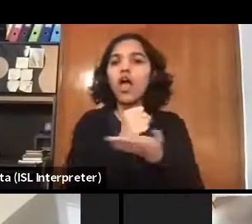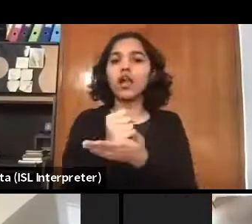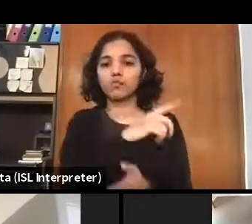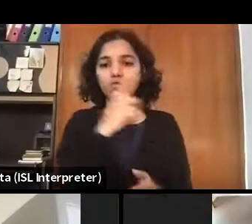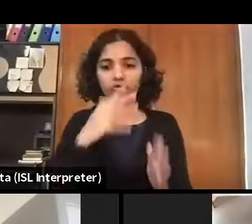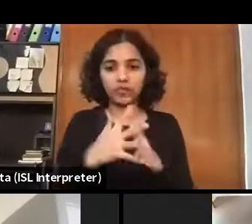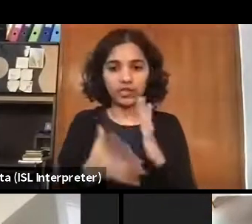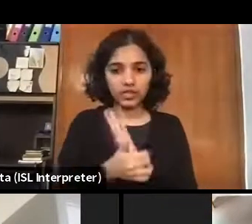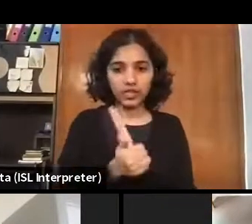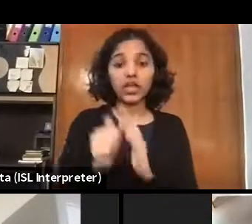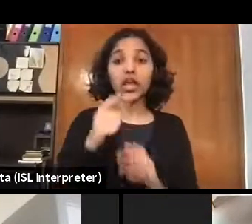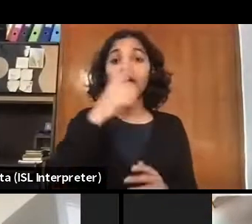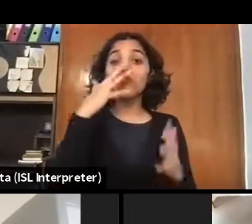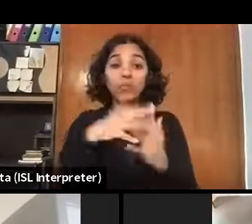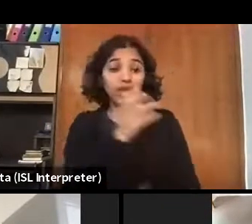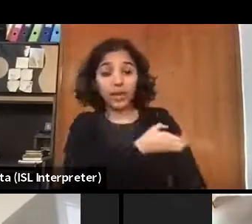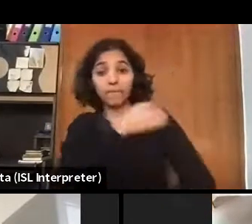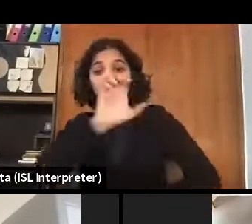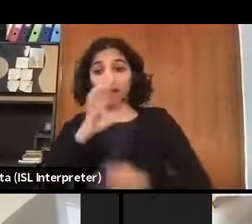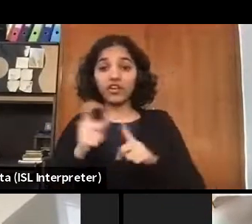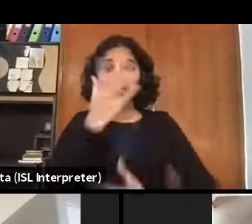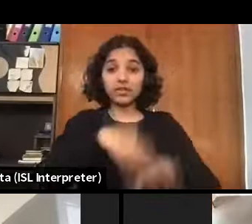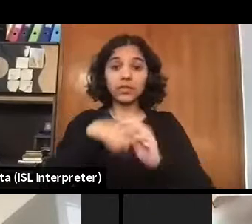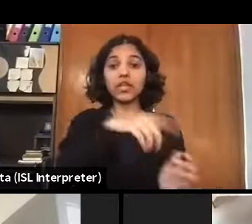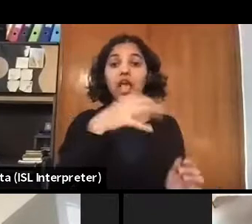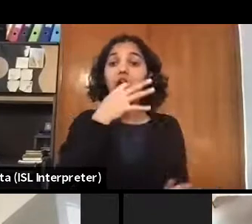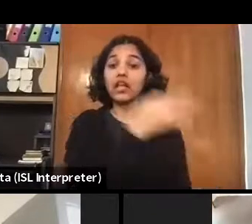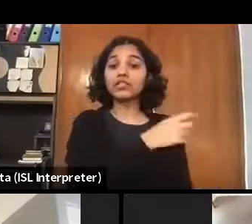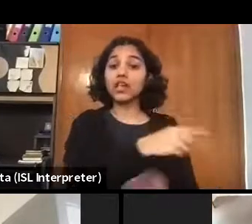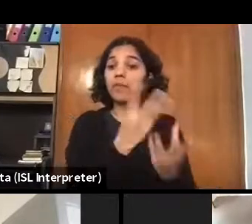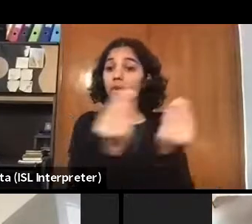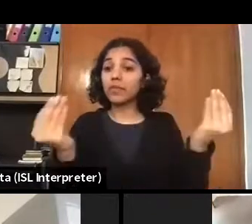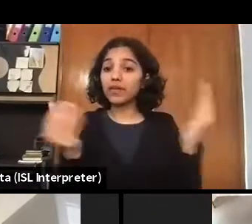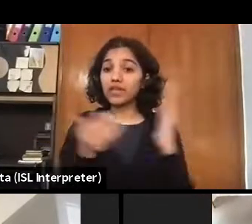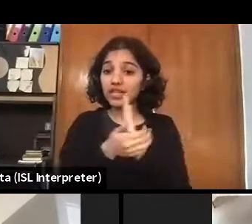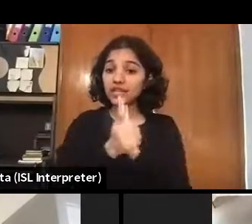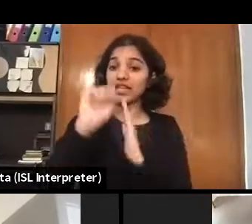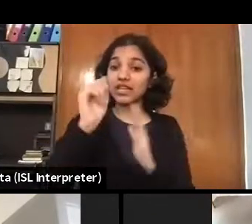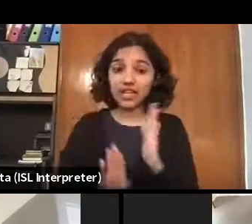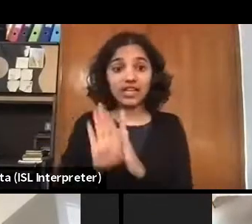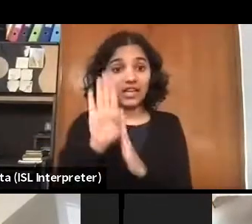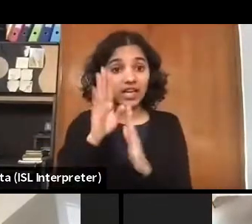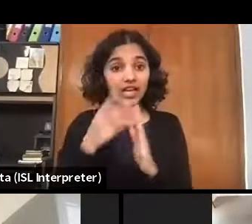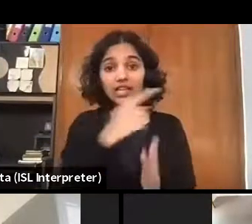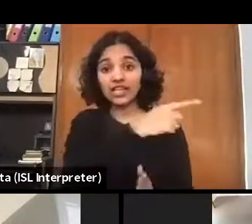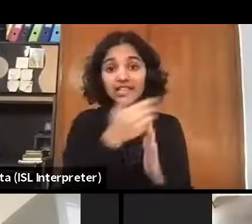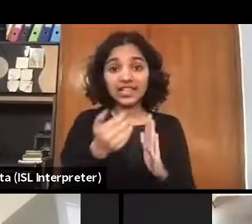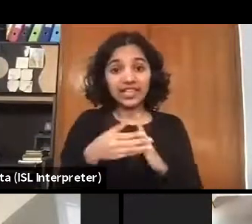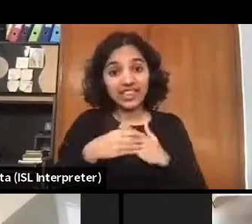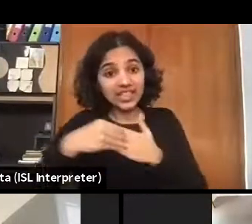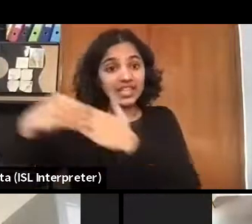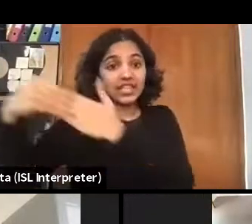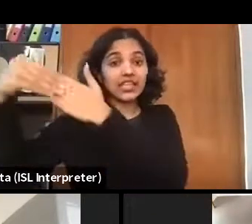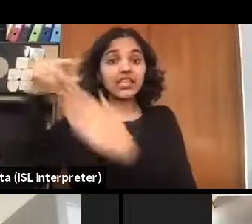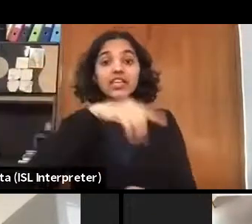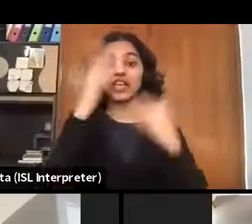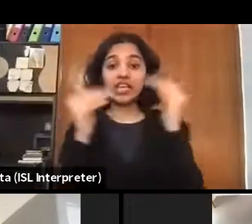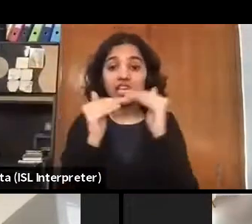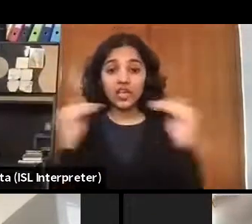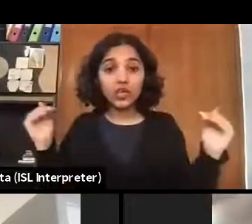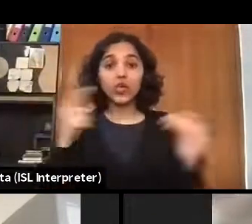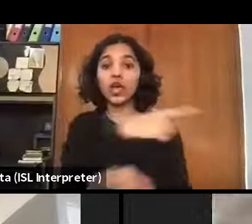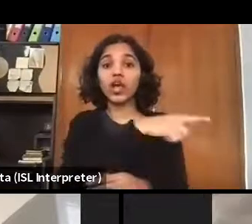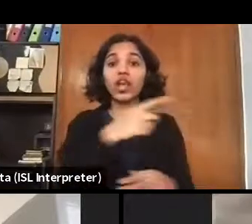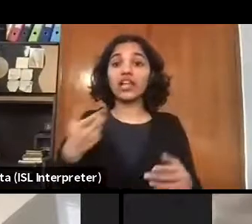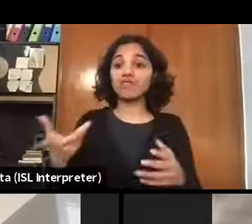empowering women and persons with disabilities to publicly lead and promote gender equitable and universal access recovery and reconstruction is the